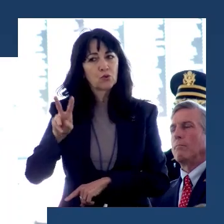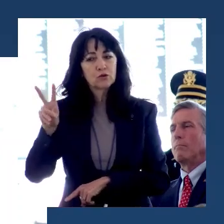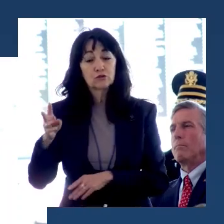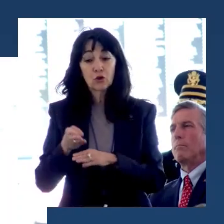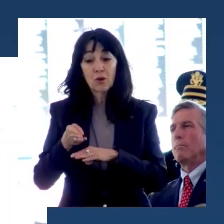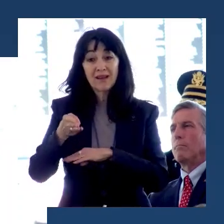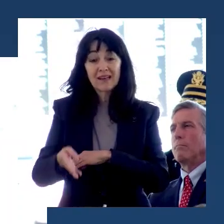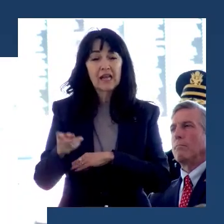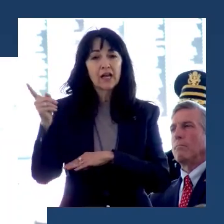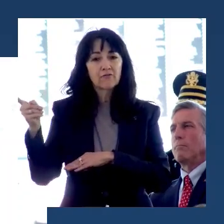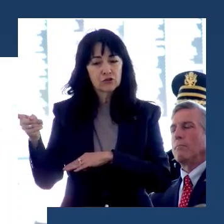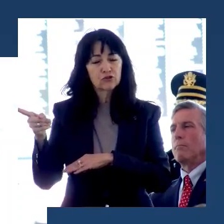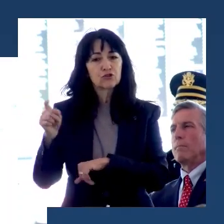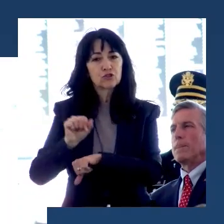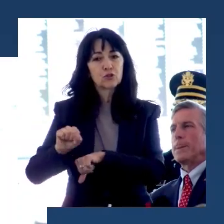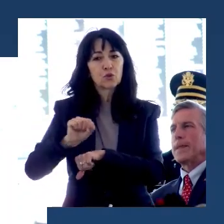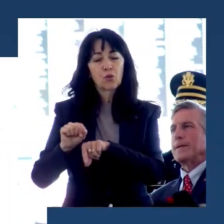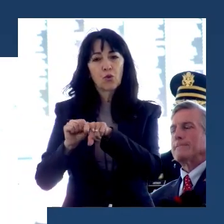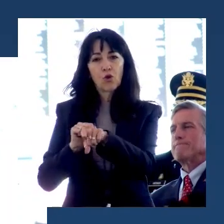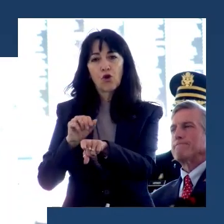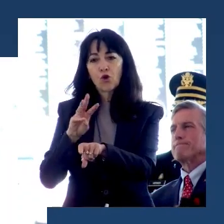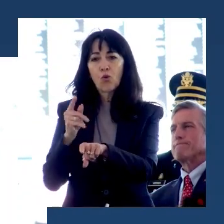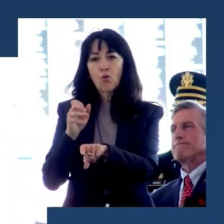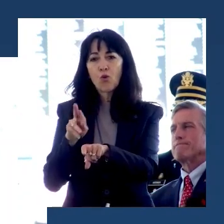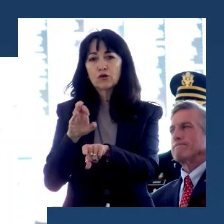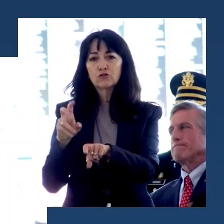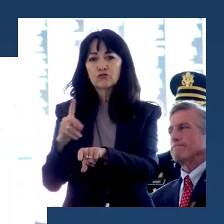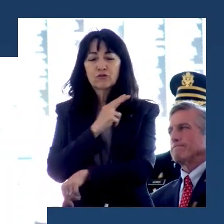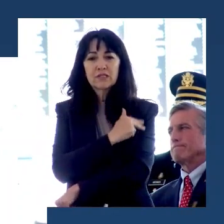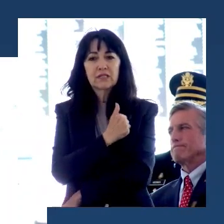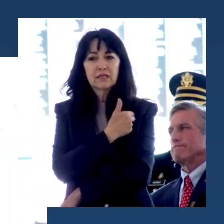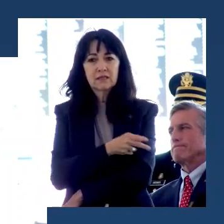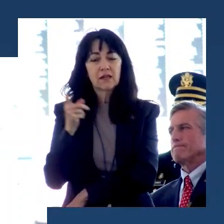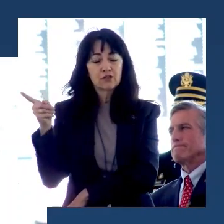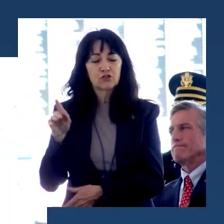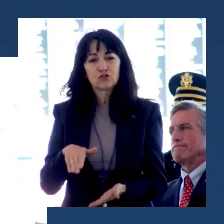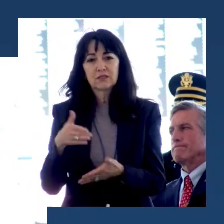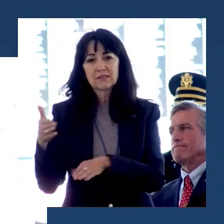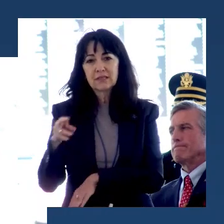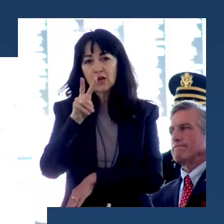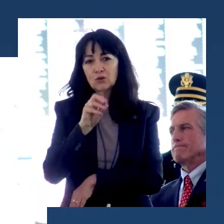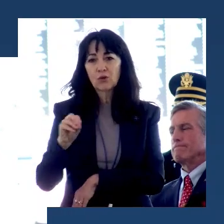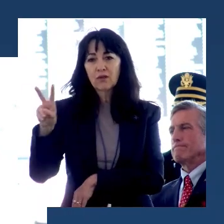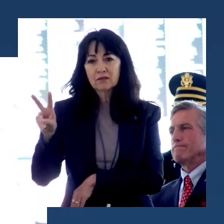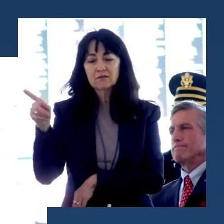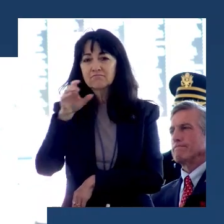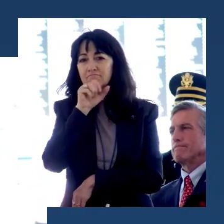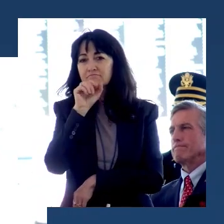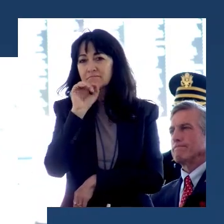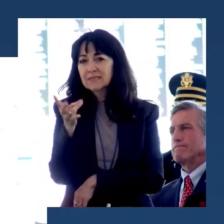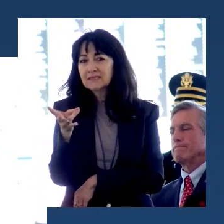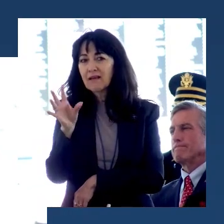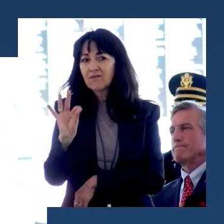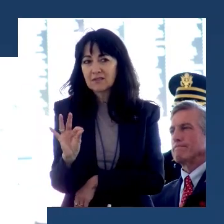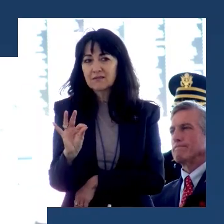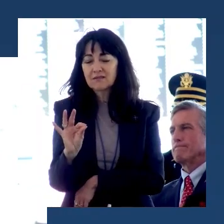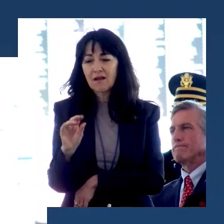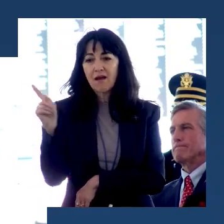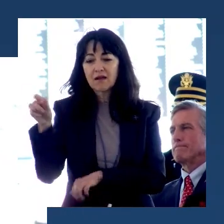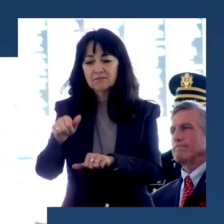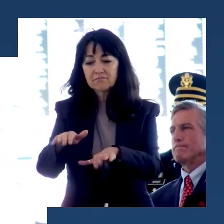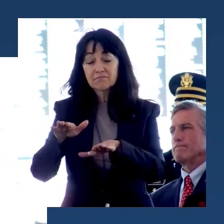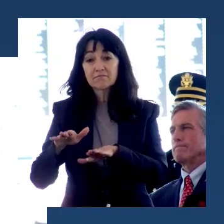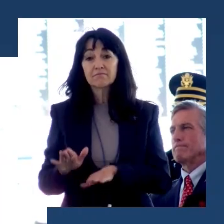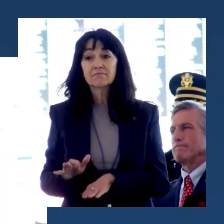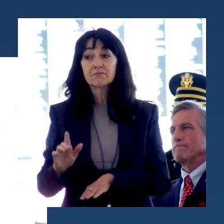Walter Reed Hospital. She died in August of 2002 at the age of 79, and she is laid to rest